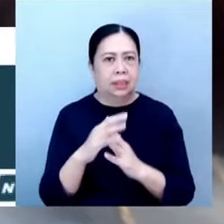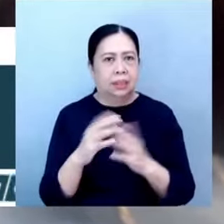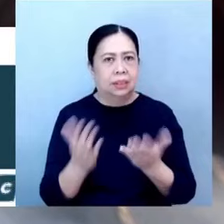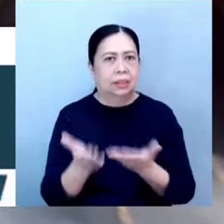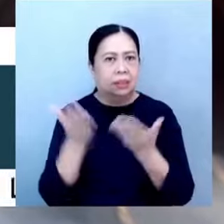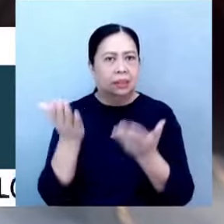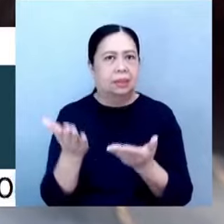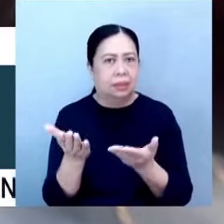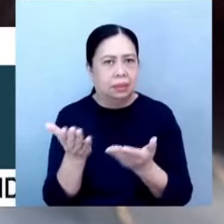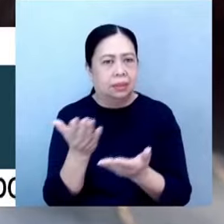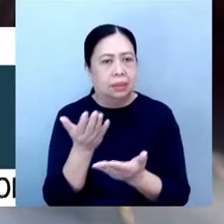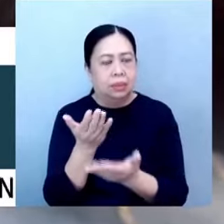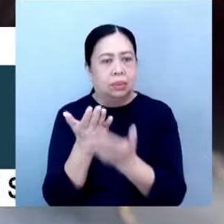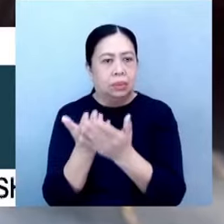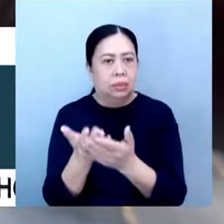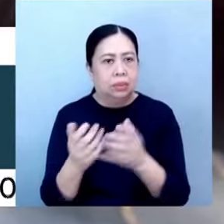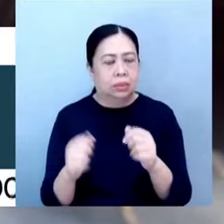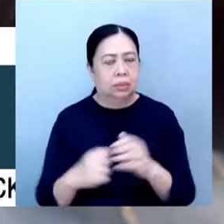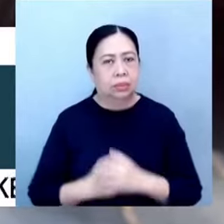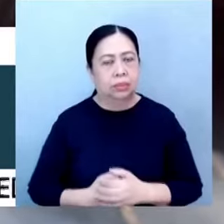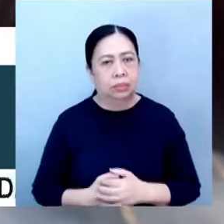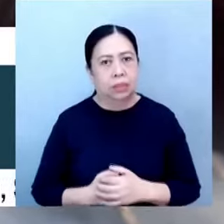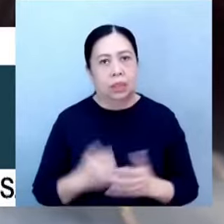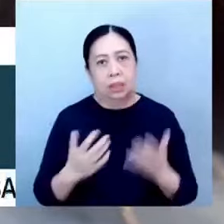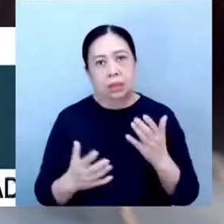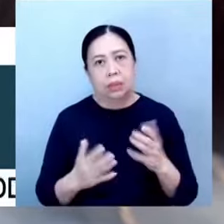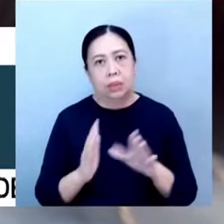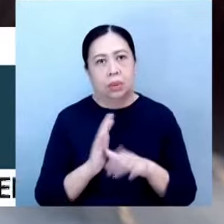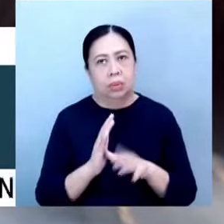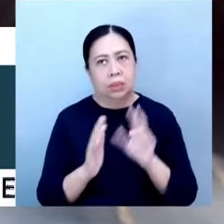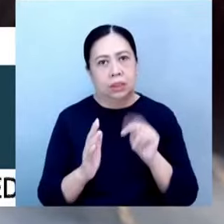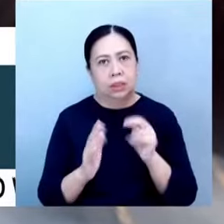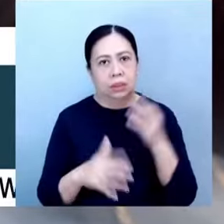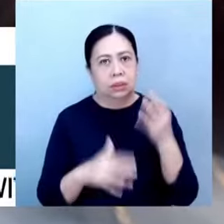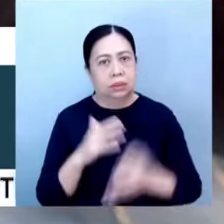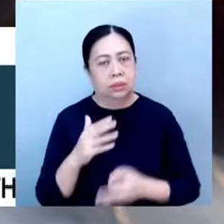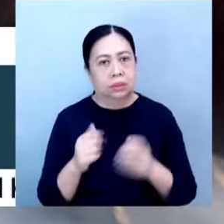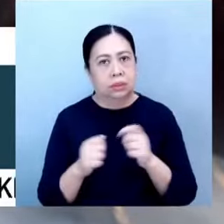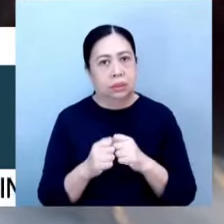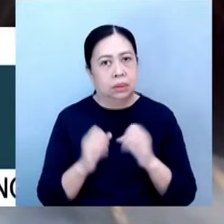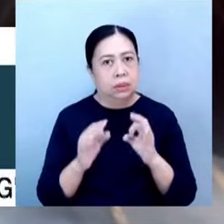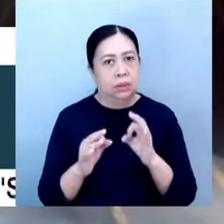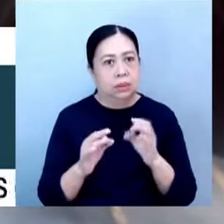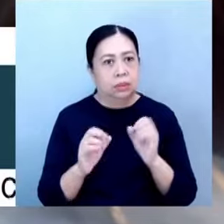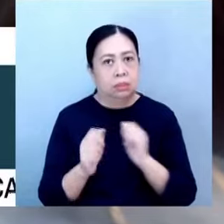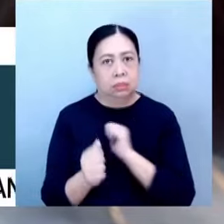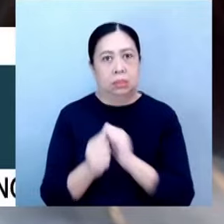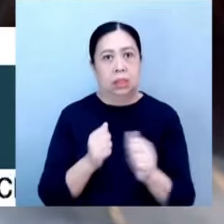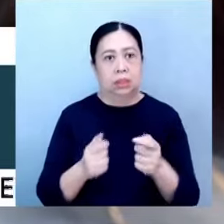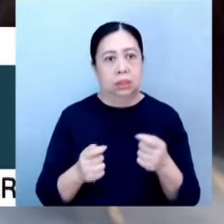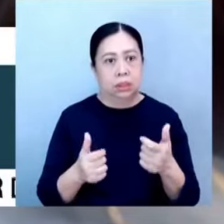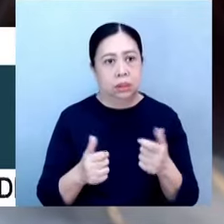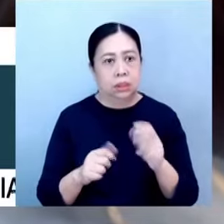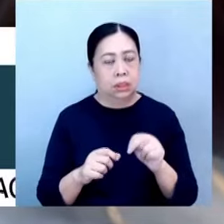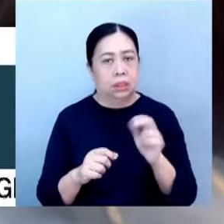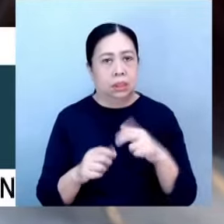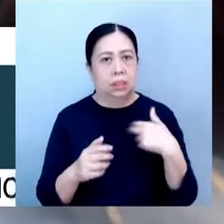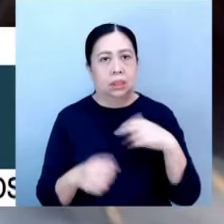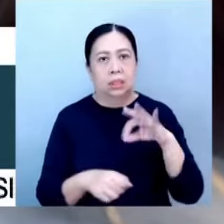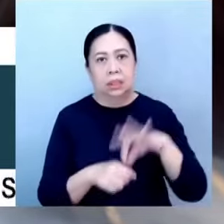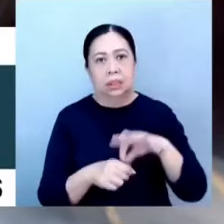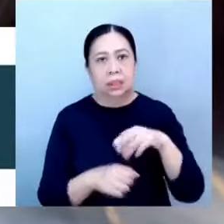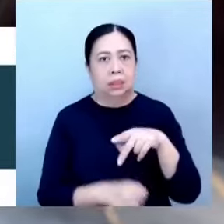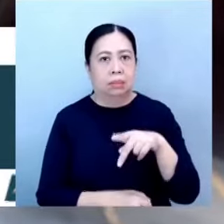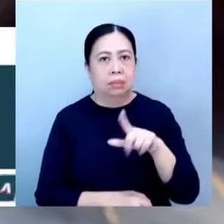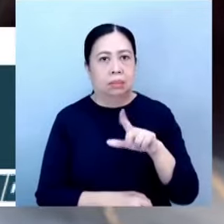sa October. Kasi by then, siguro Comelec will need to finalize. Kasi kung ipasa namin ito, kailangan may plebisito tayo. Eh. So